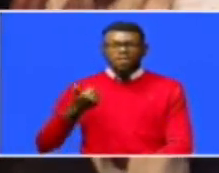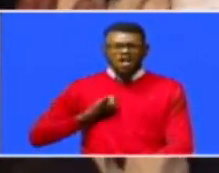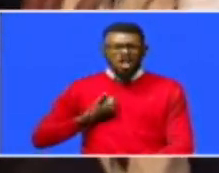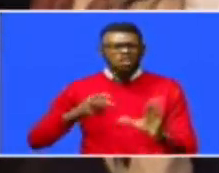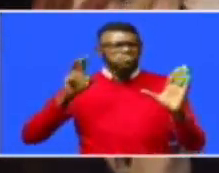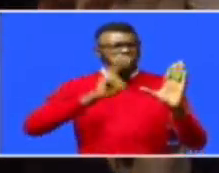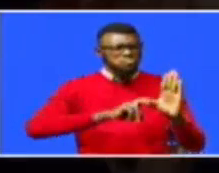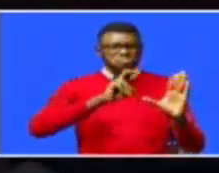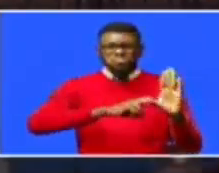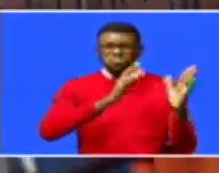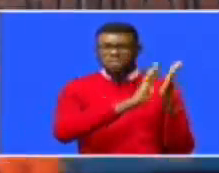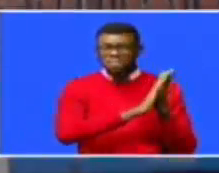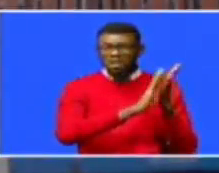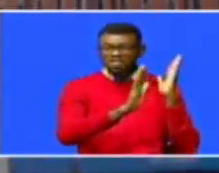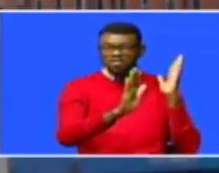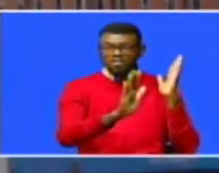buses.